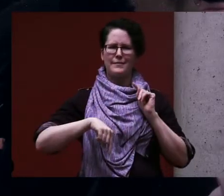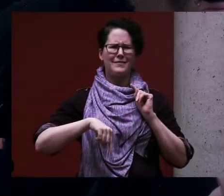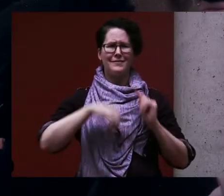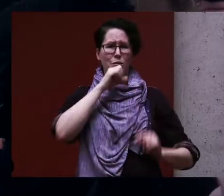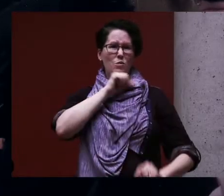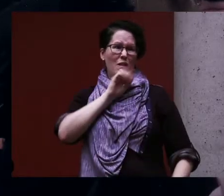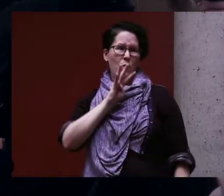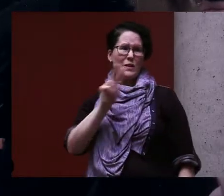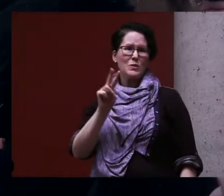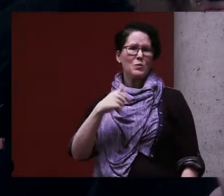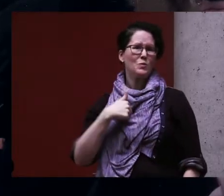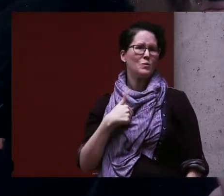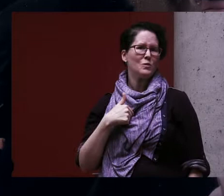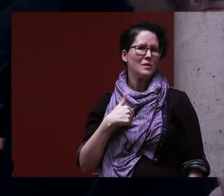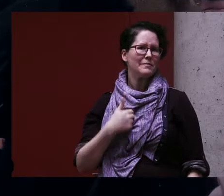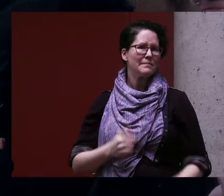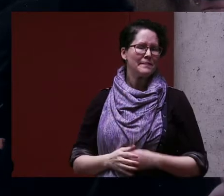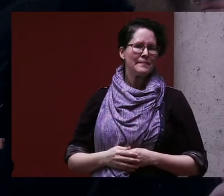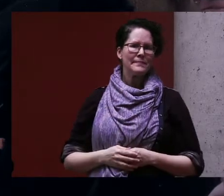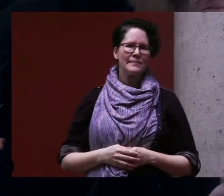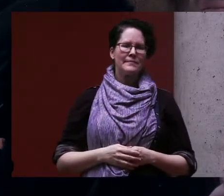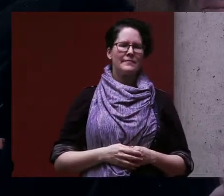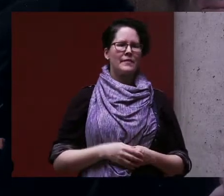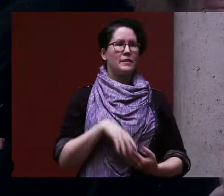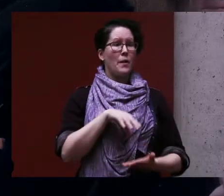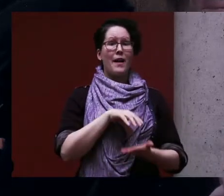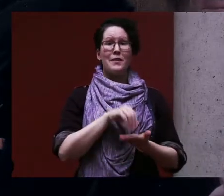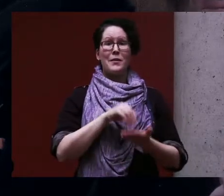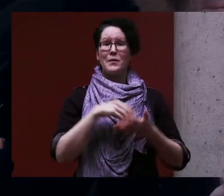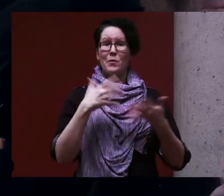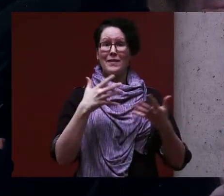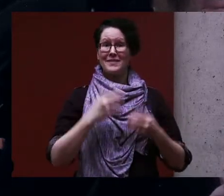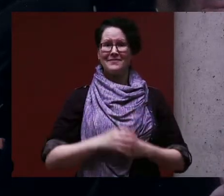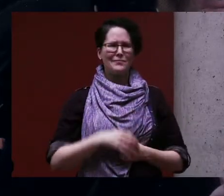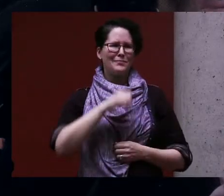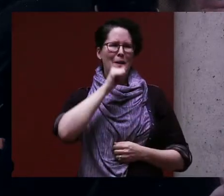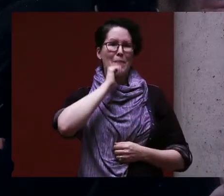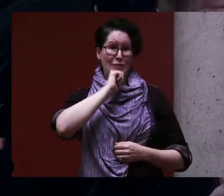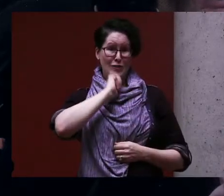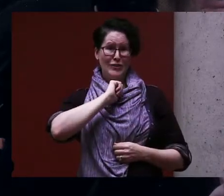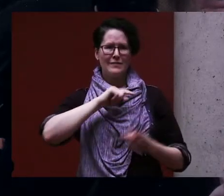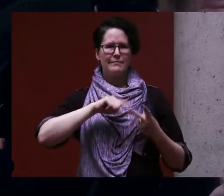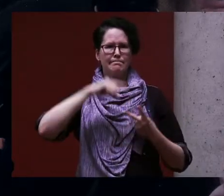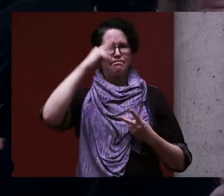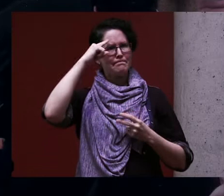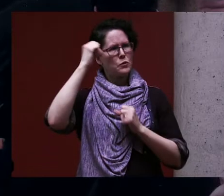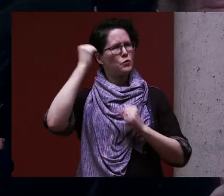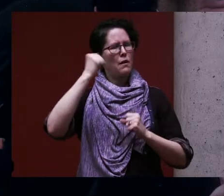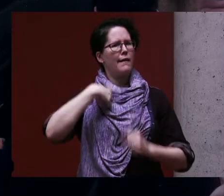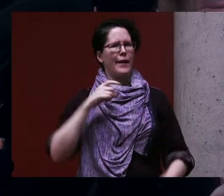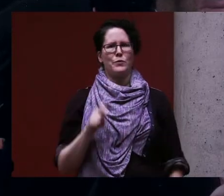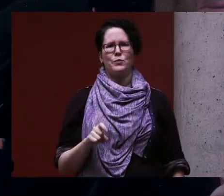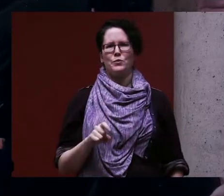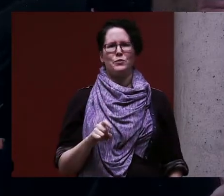I quickly learned that I had to be incredibly patient and very, very strong. Living